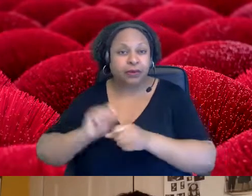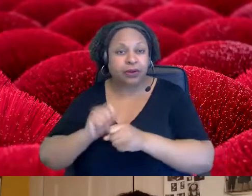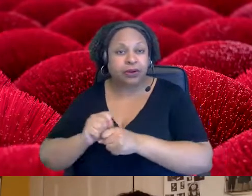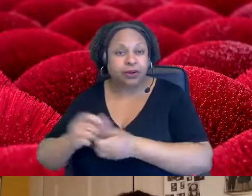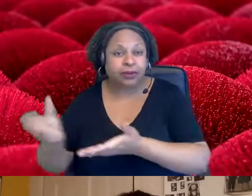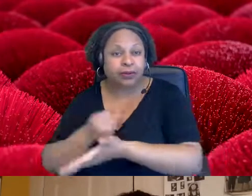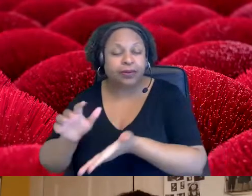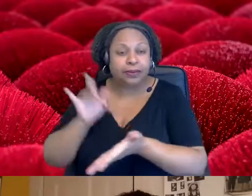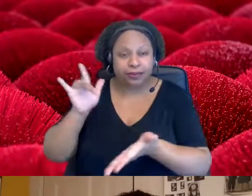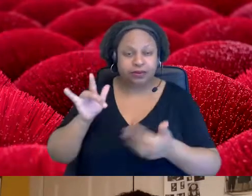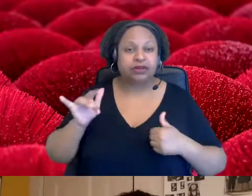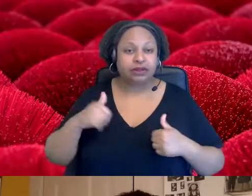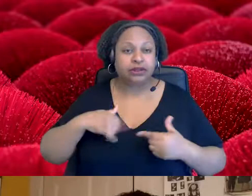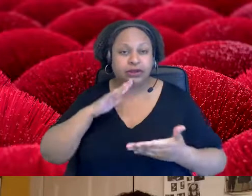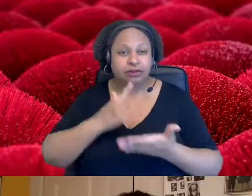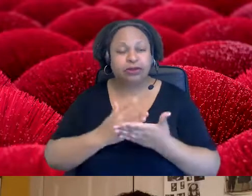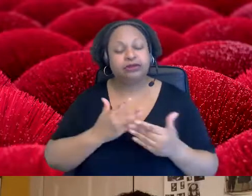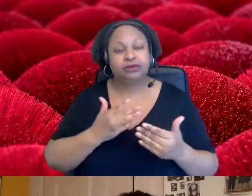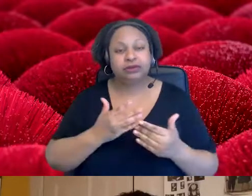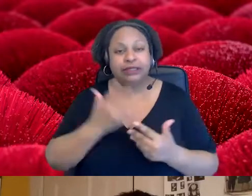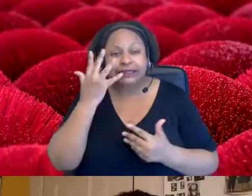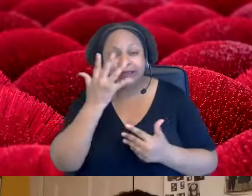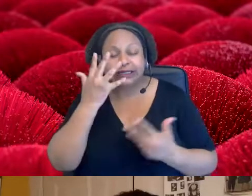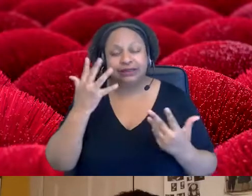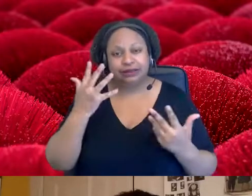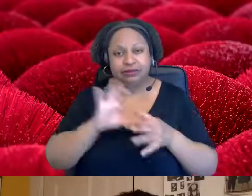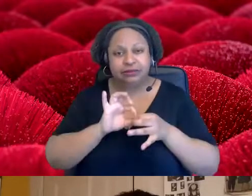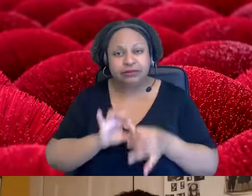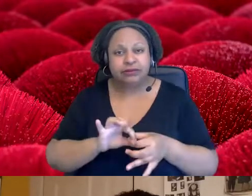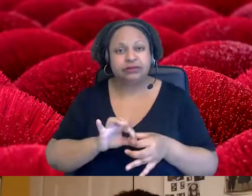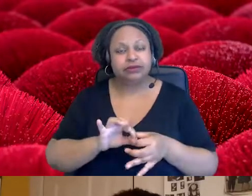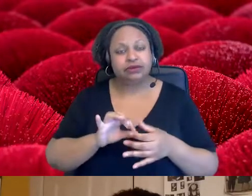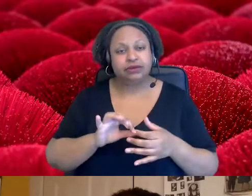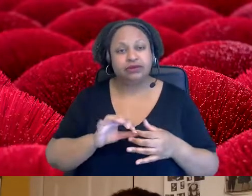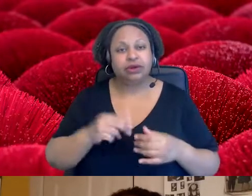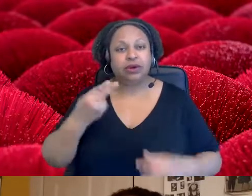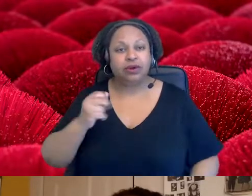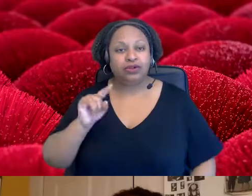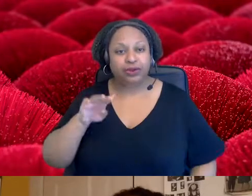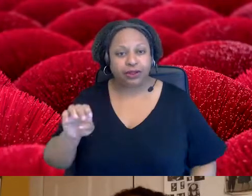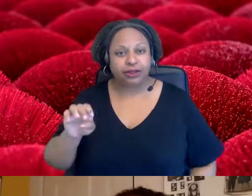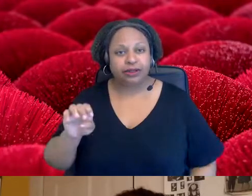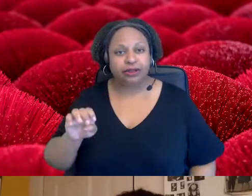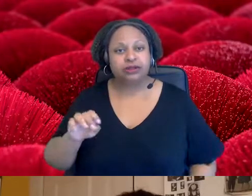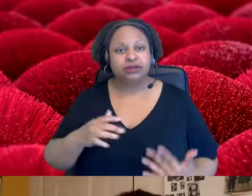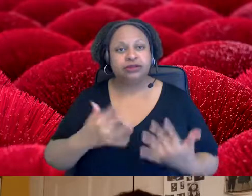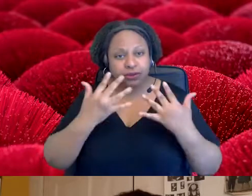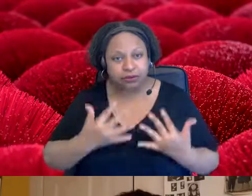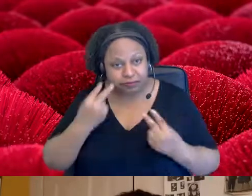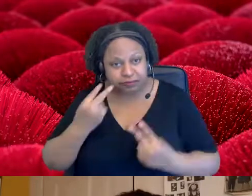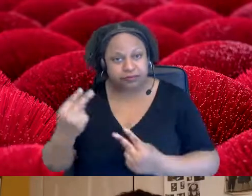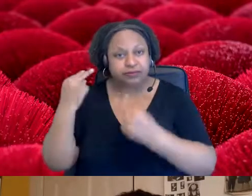from Haudenosaunee, from the condolence, it's all about preempting chaos. And we do that by,